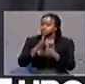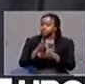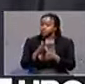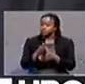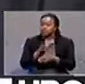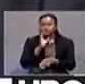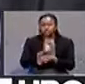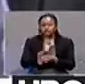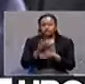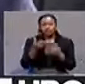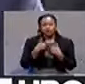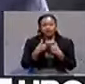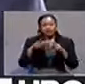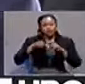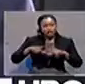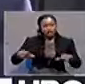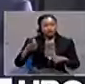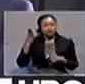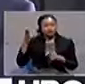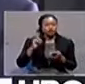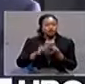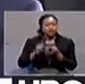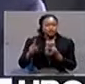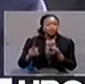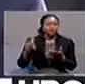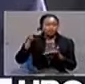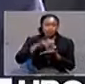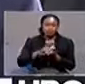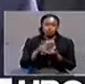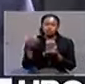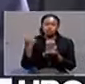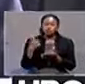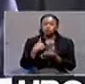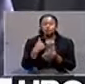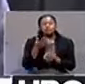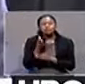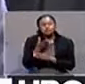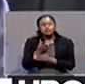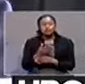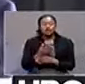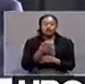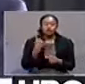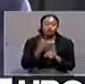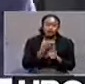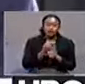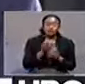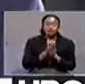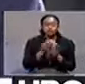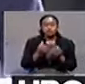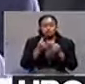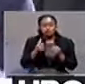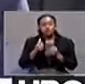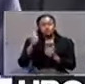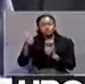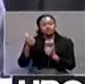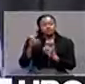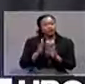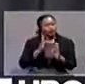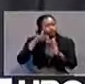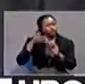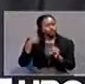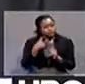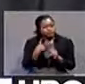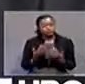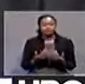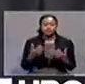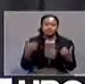land at Entebbe Airport. When I was the Minister of Works and Transport, he approached me, he explained,